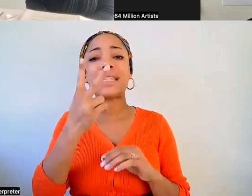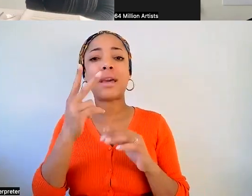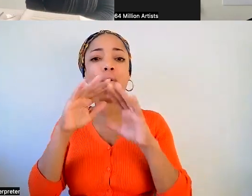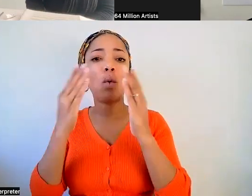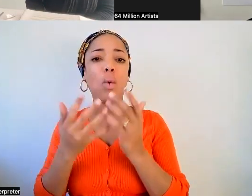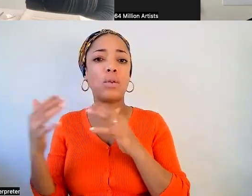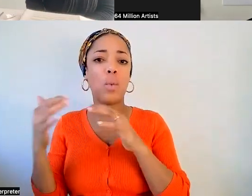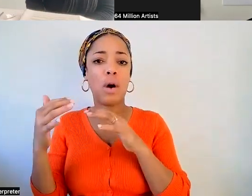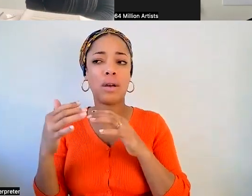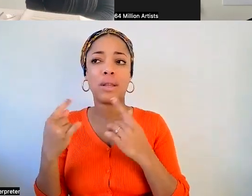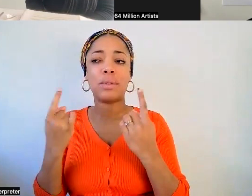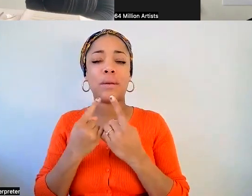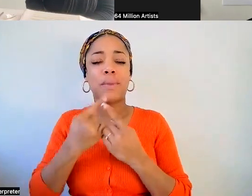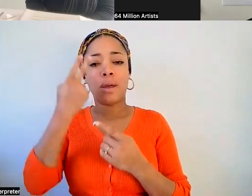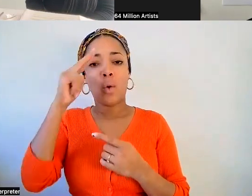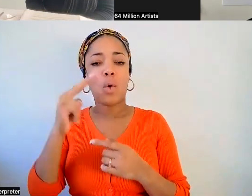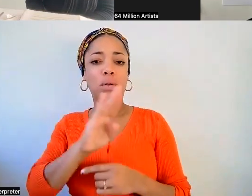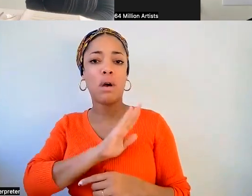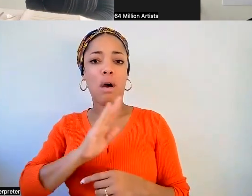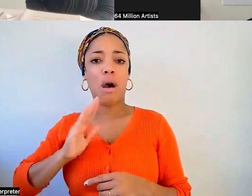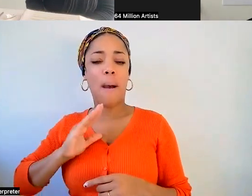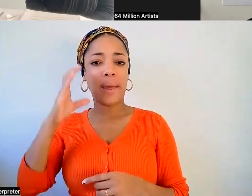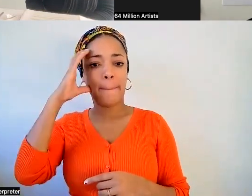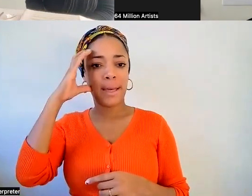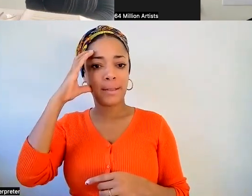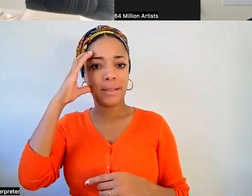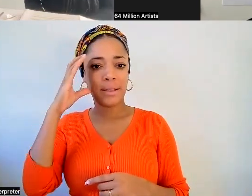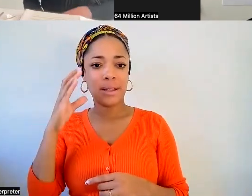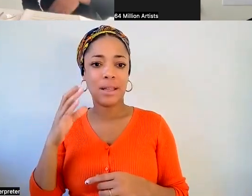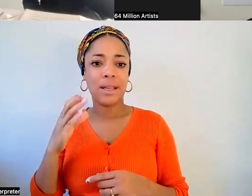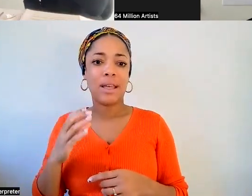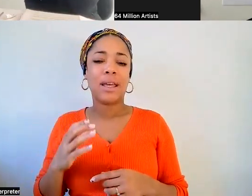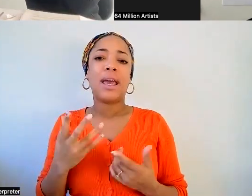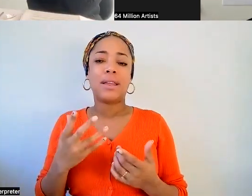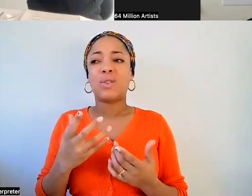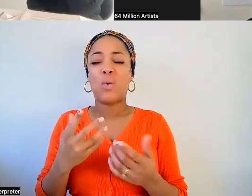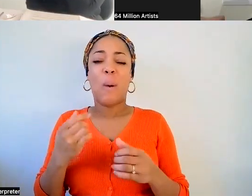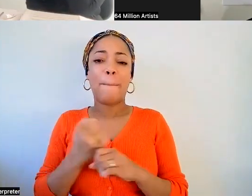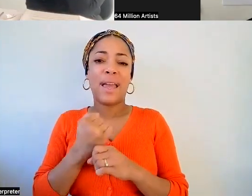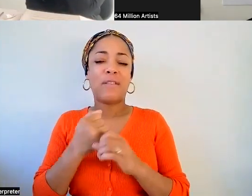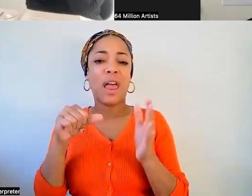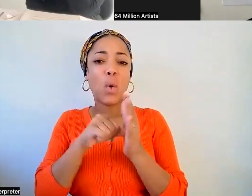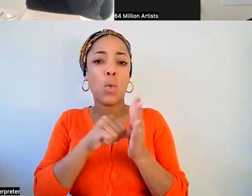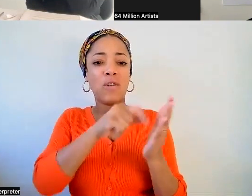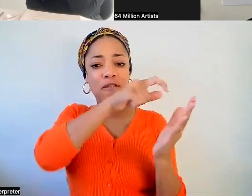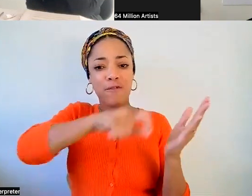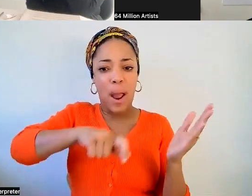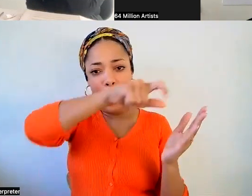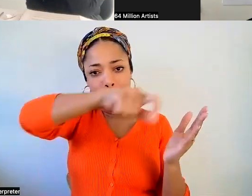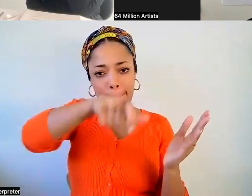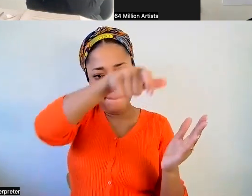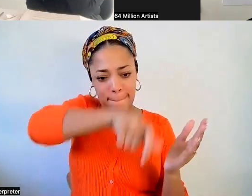there were what was called army beds. And they were made of canvas with wood frames, and they opened them out and they were